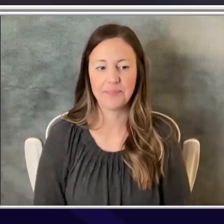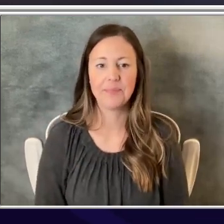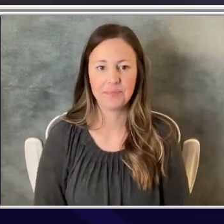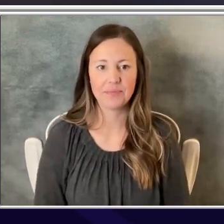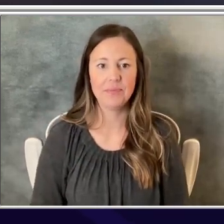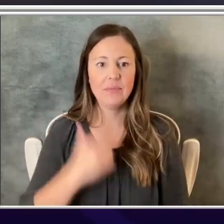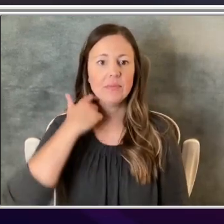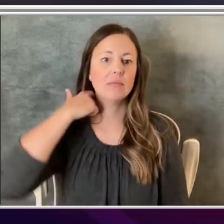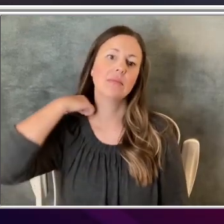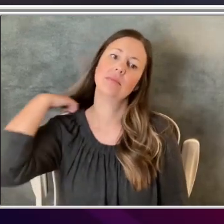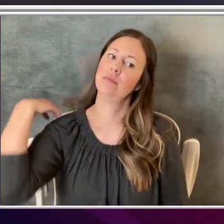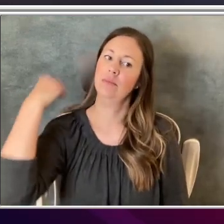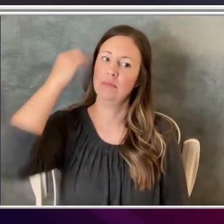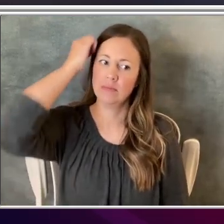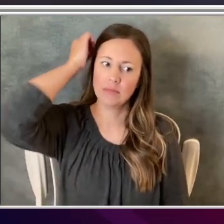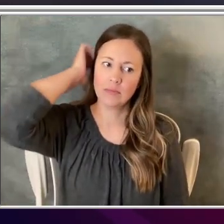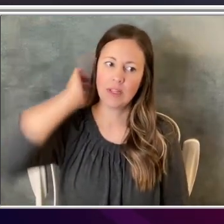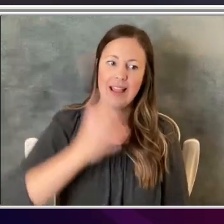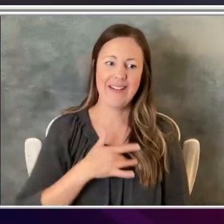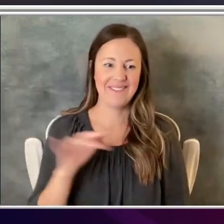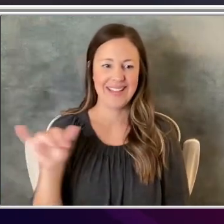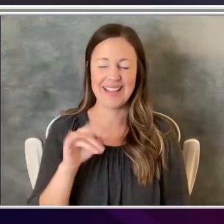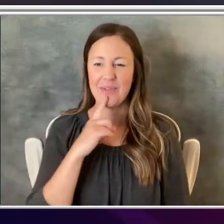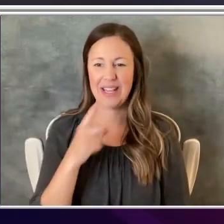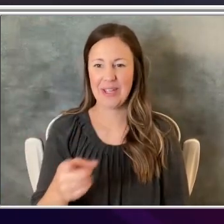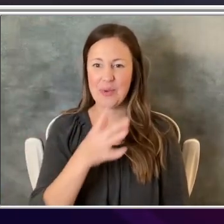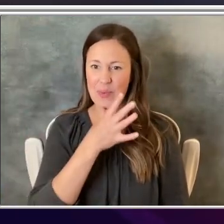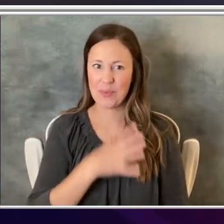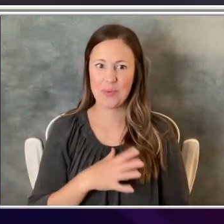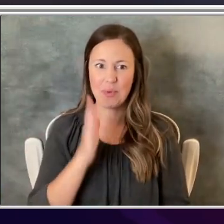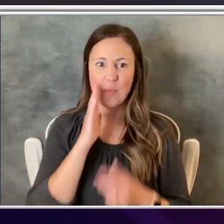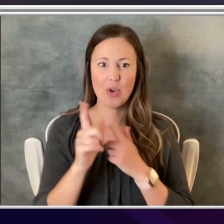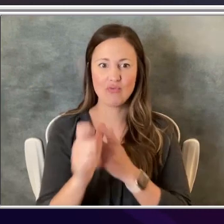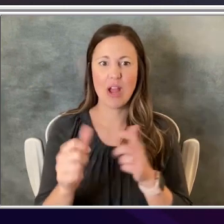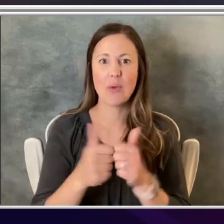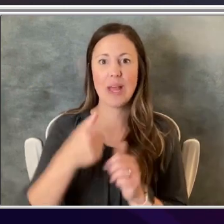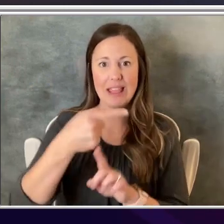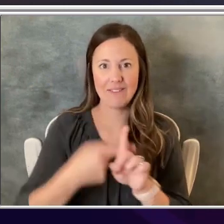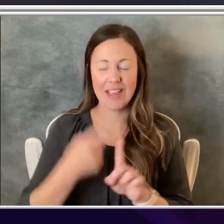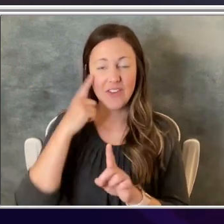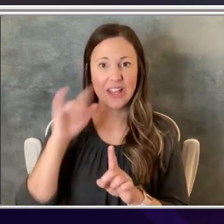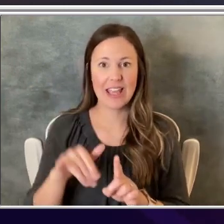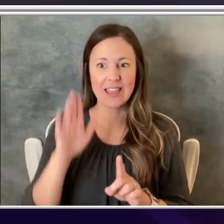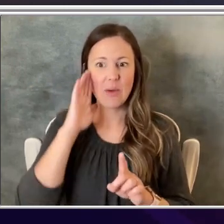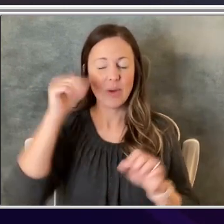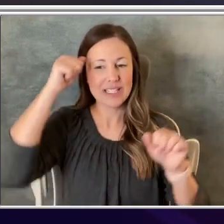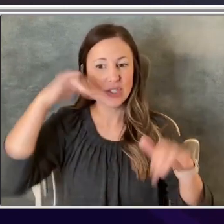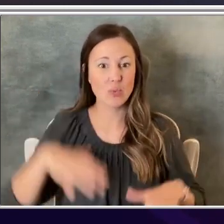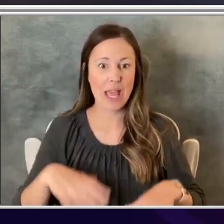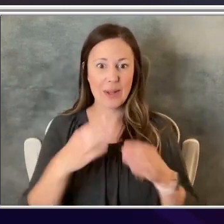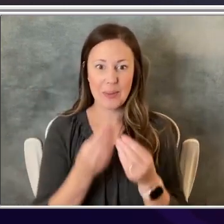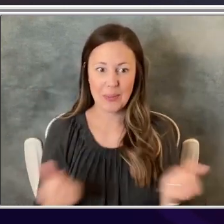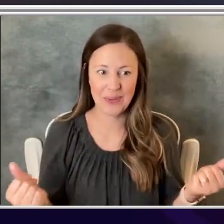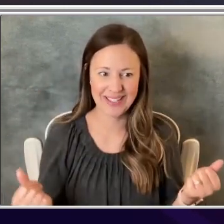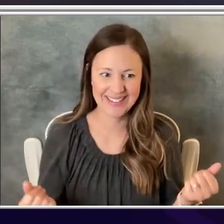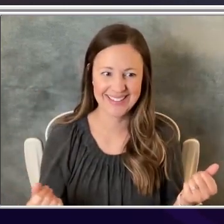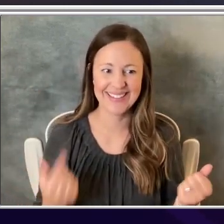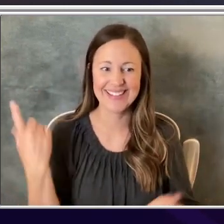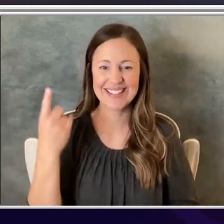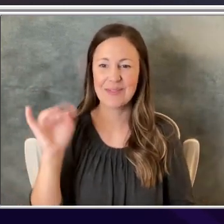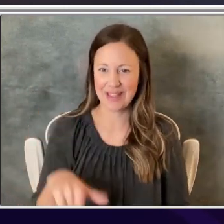before this, you were the kind of gal who would run with a fever and think you would just sweat it out. Something like